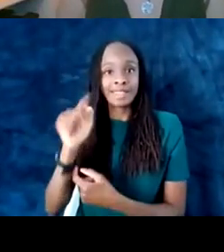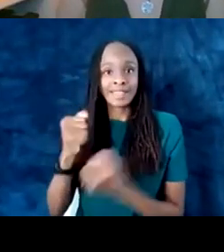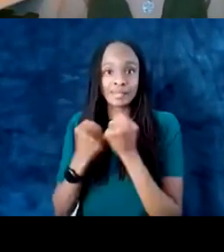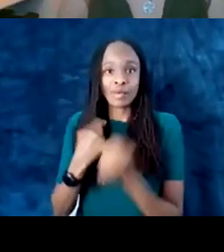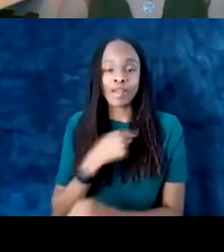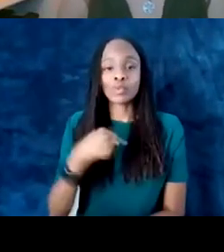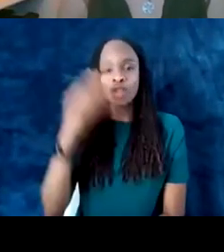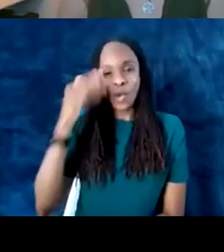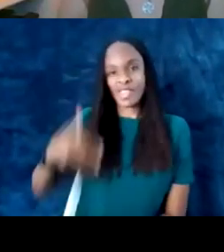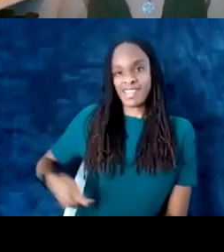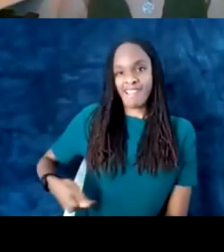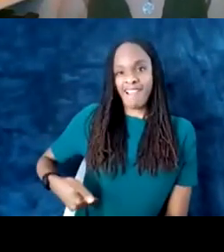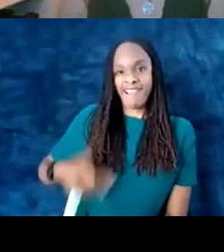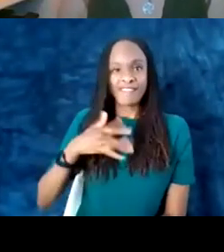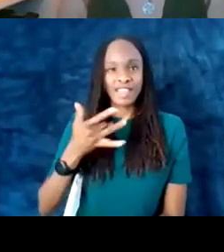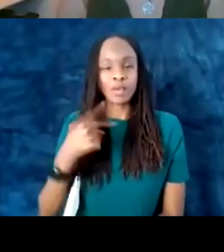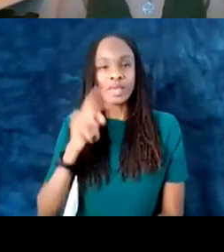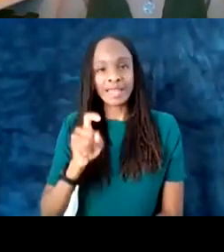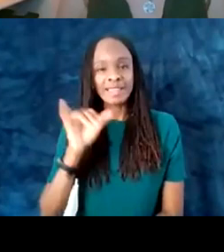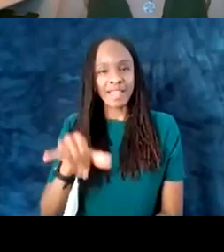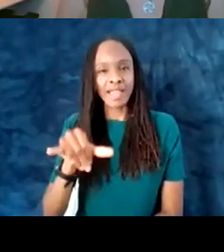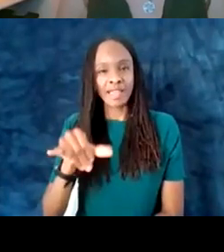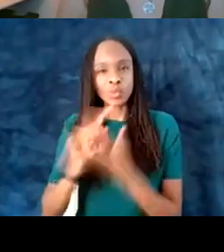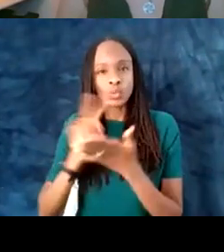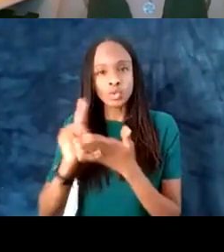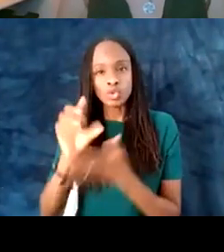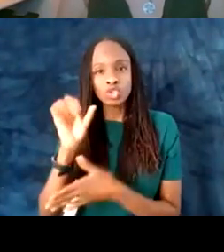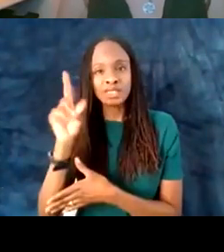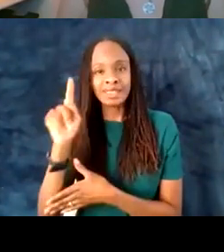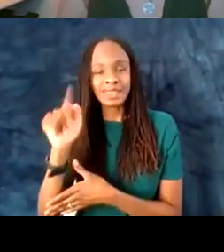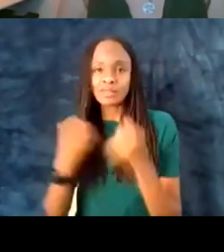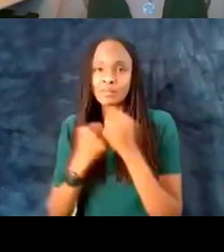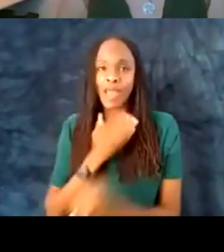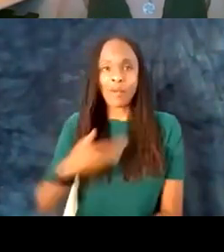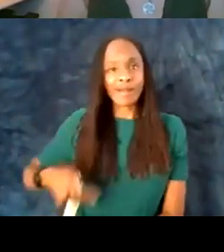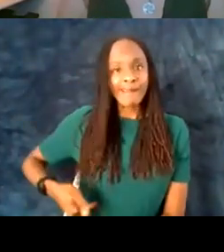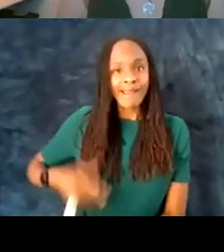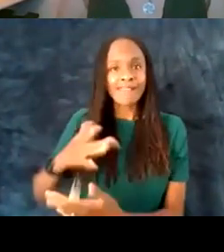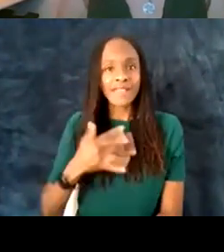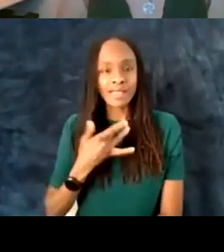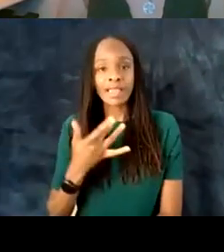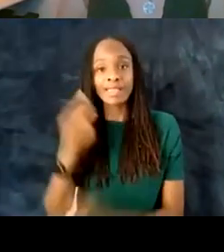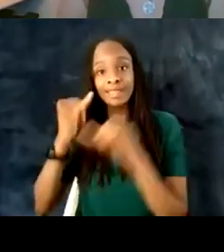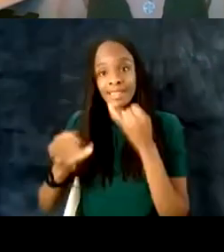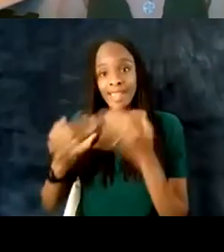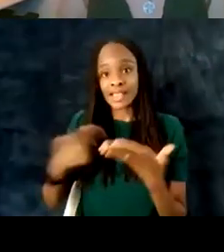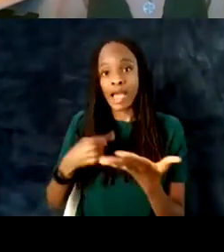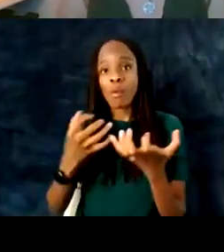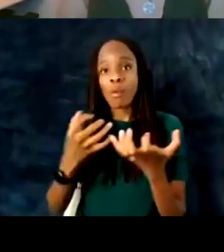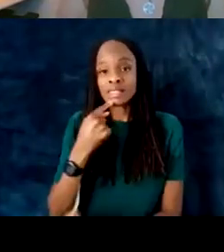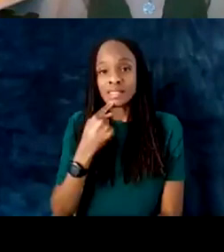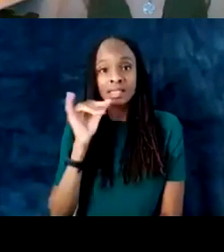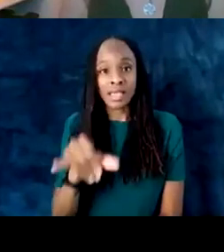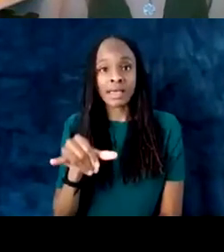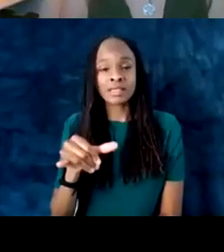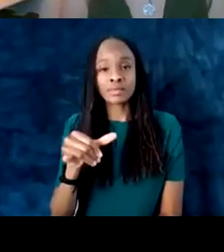the gut feeling. We need the research and data to back our gut feeling. And the last thing I would want to say is that